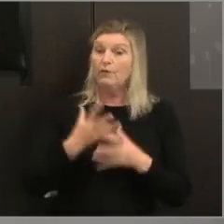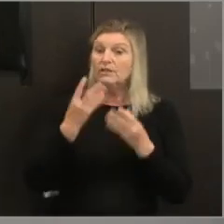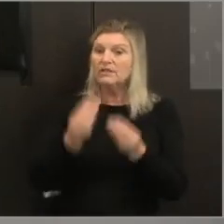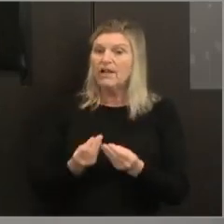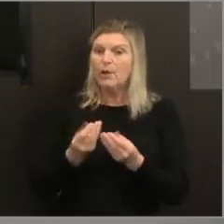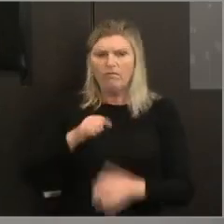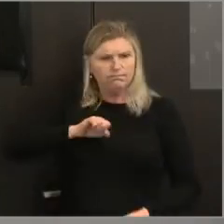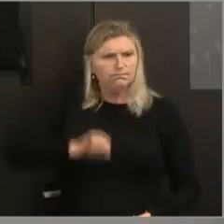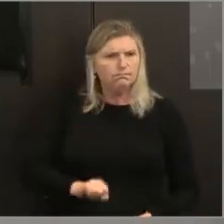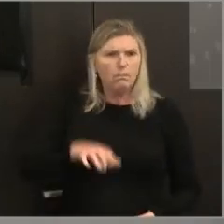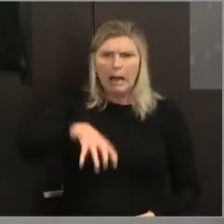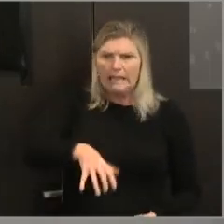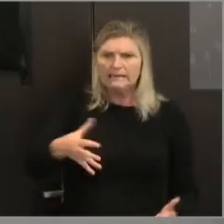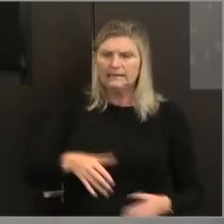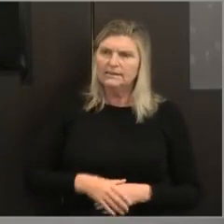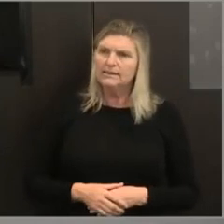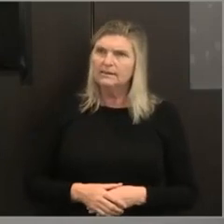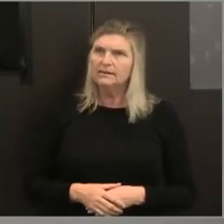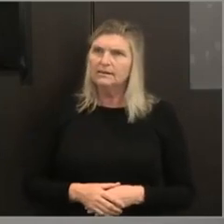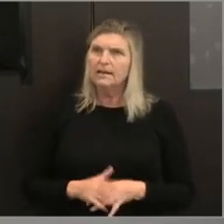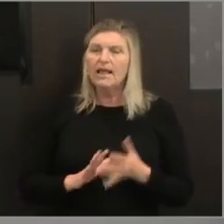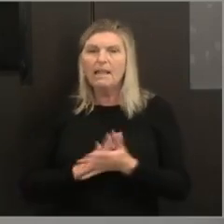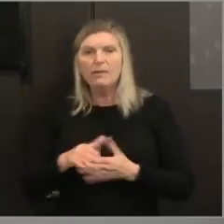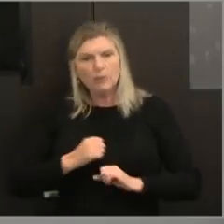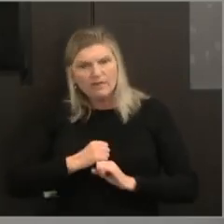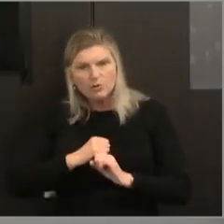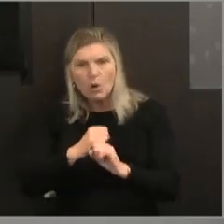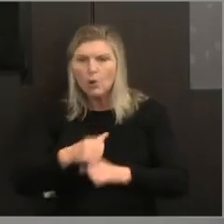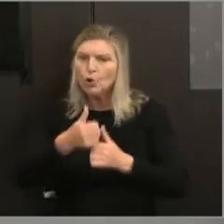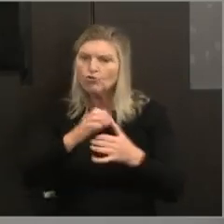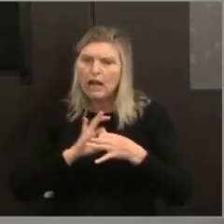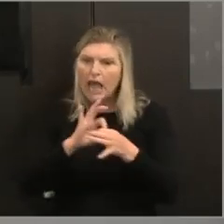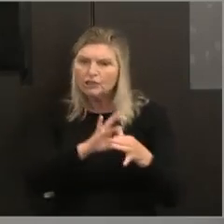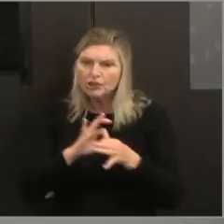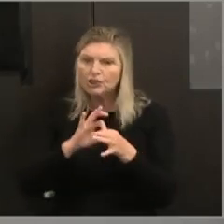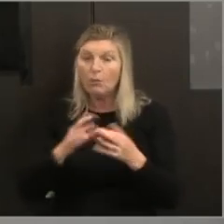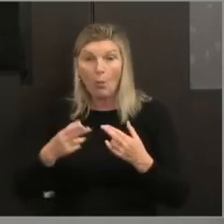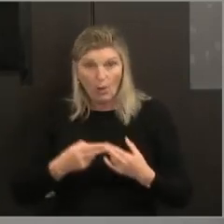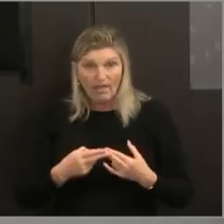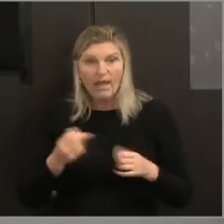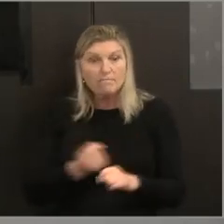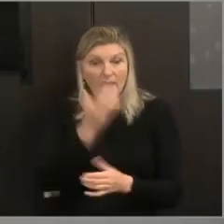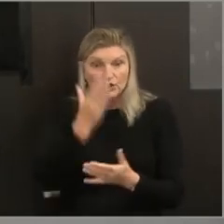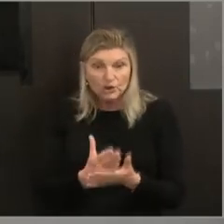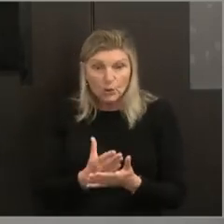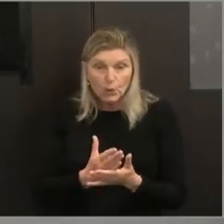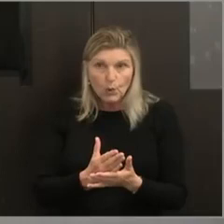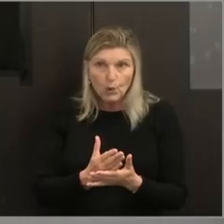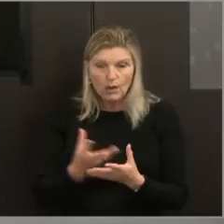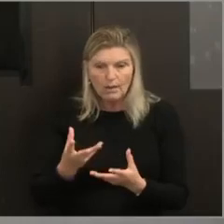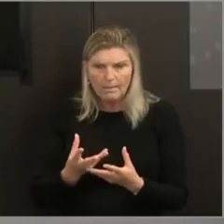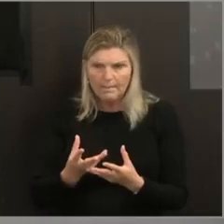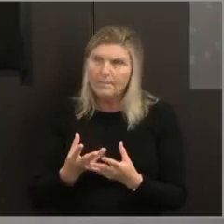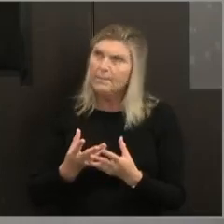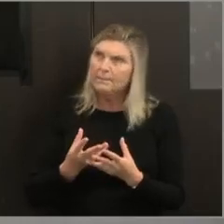place. That is the need to promote good relationships with and ensure the protection of